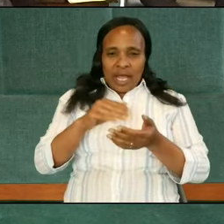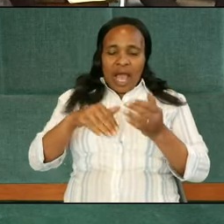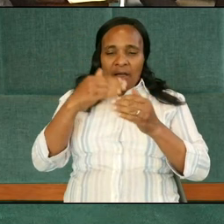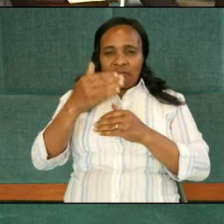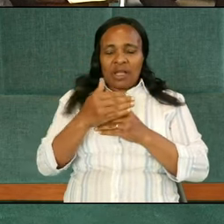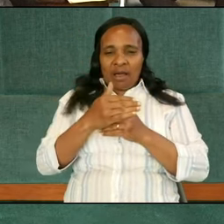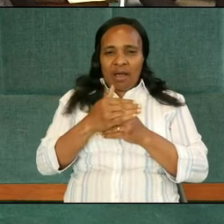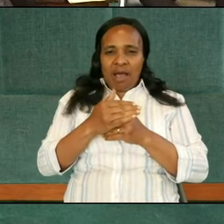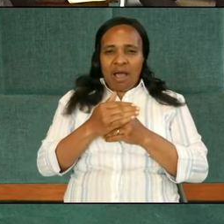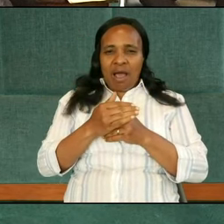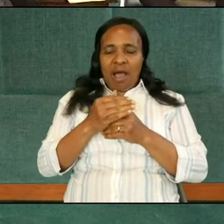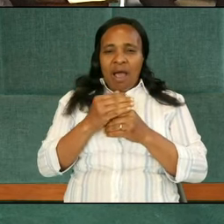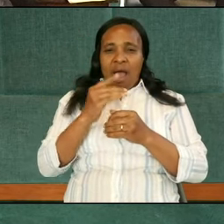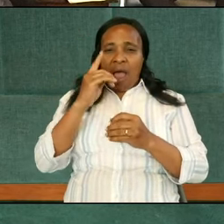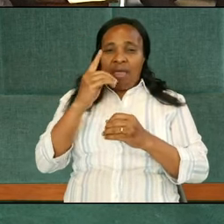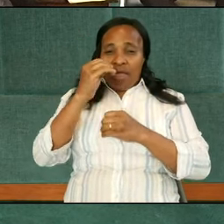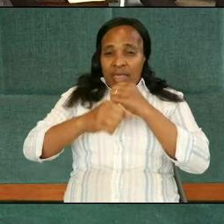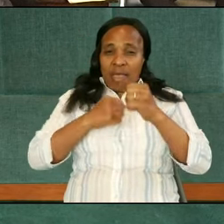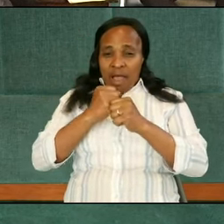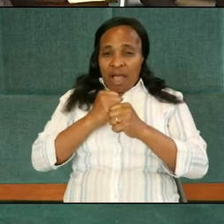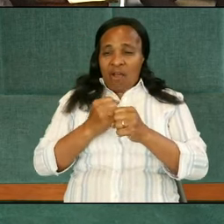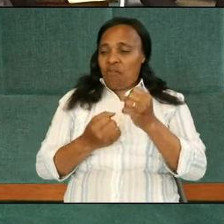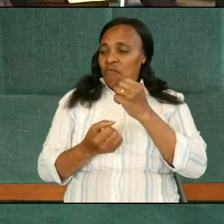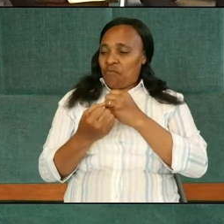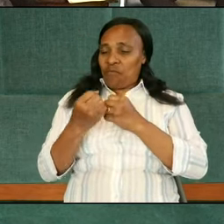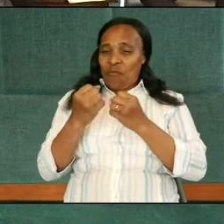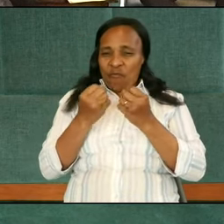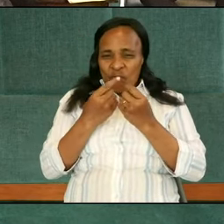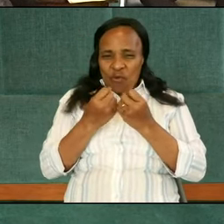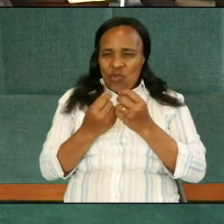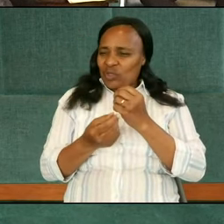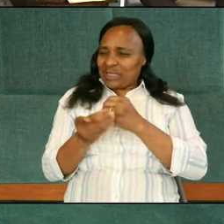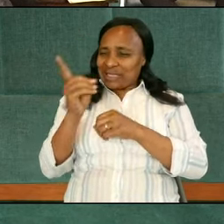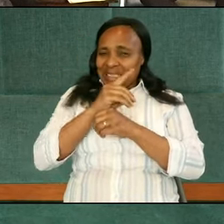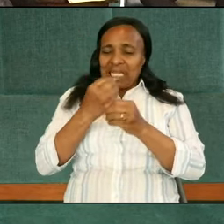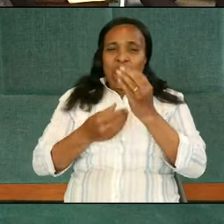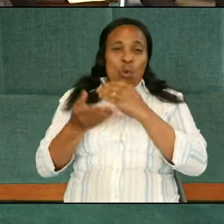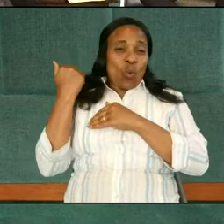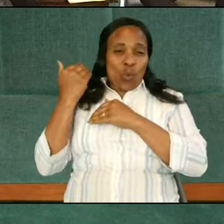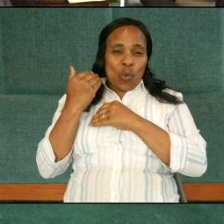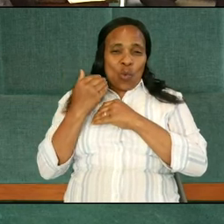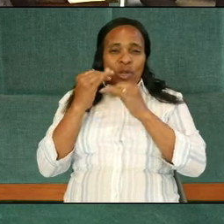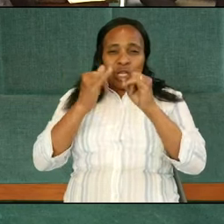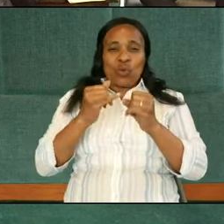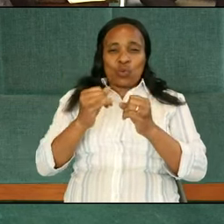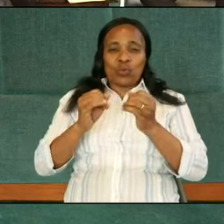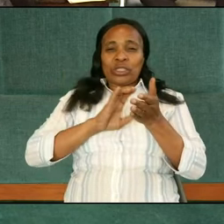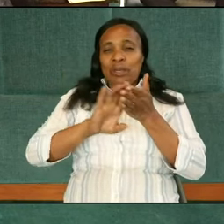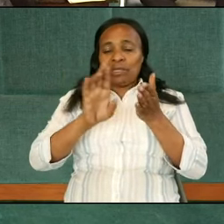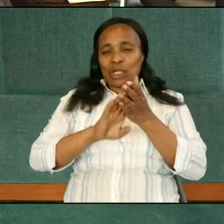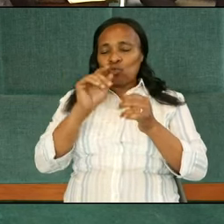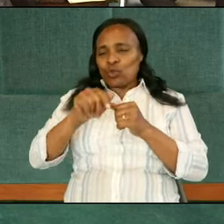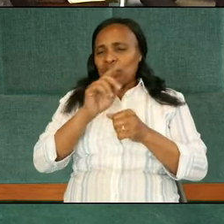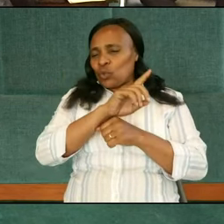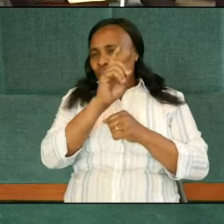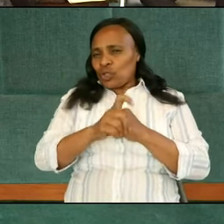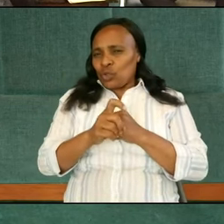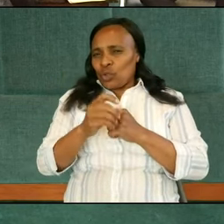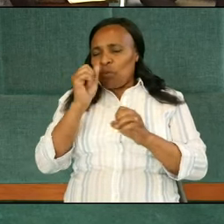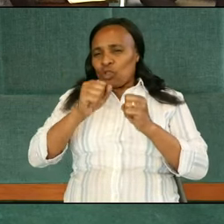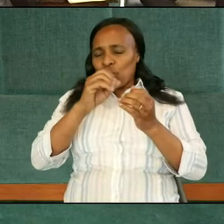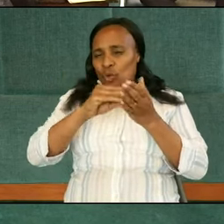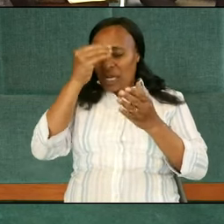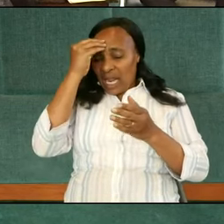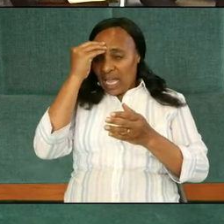after an year that ended just a few days ago, and happy to be in a new chapter. So today's question that we get to